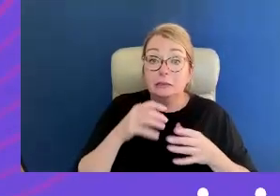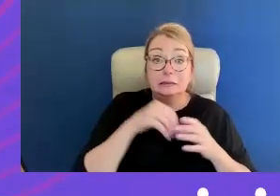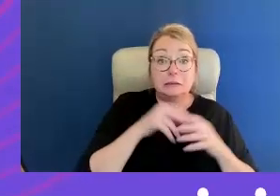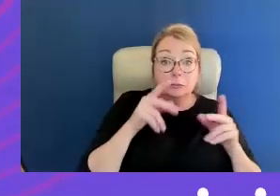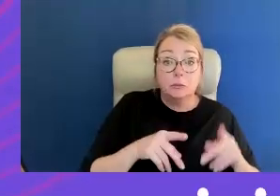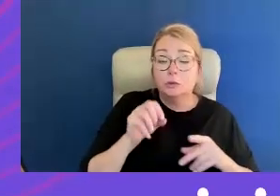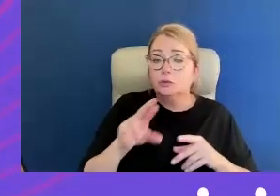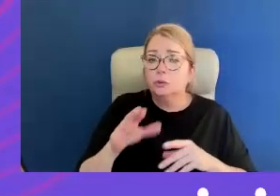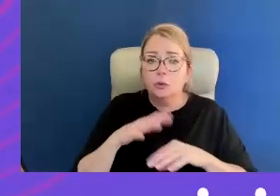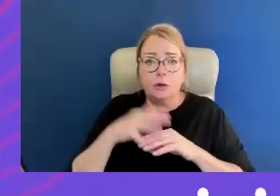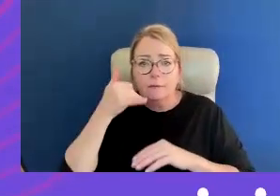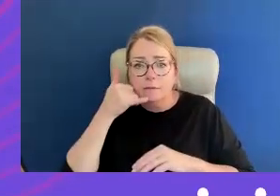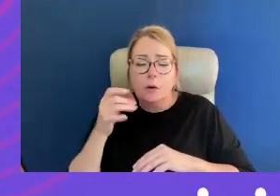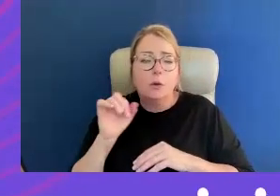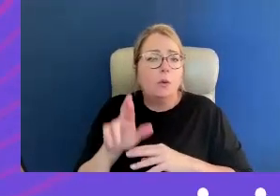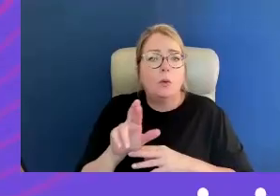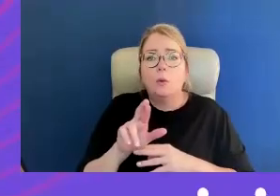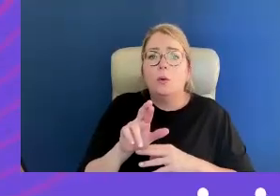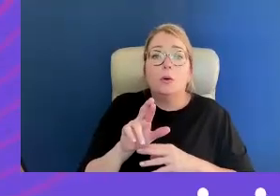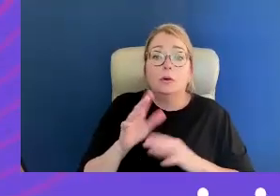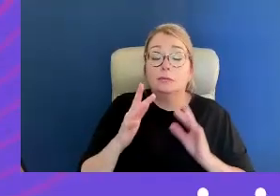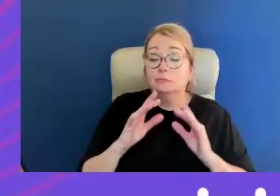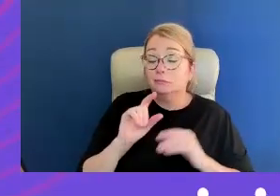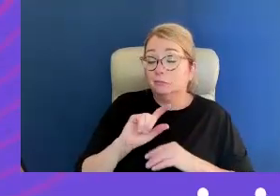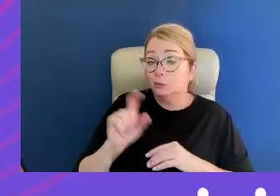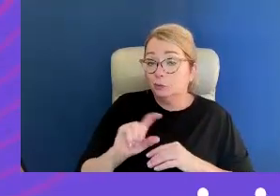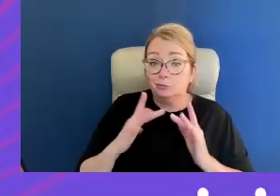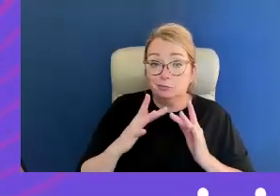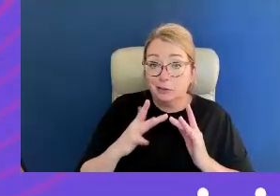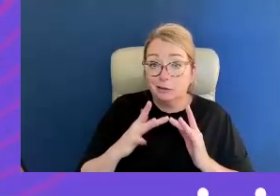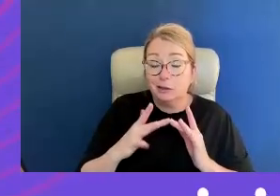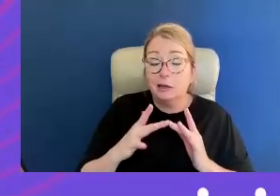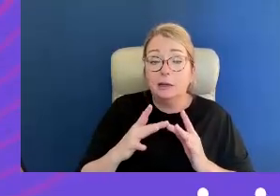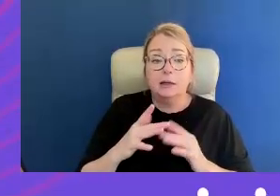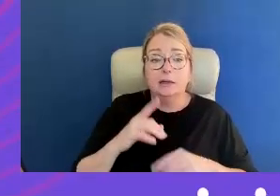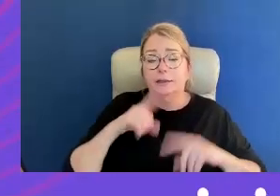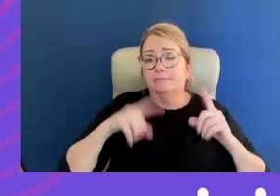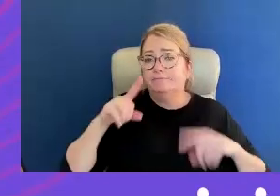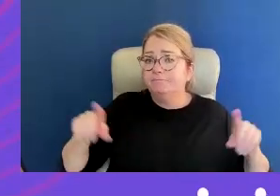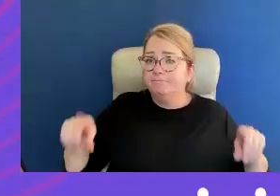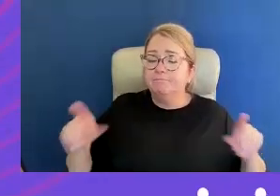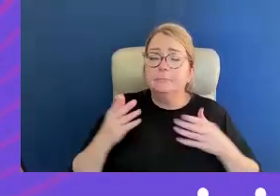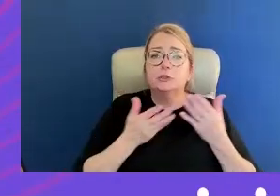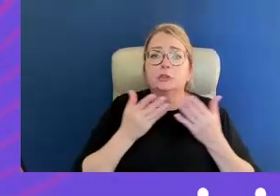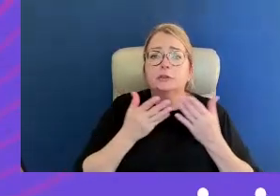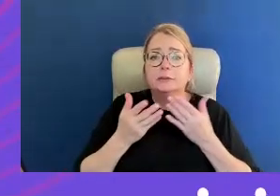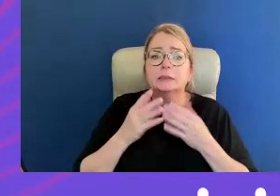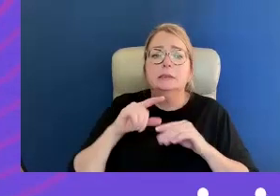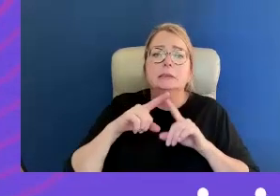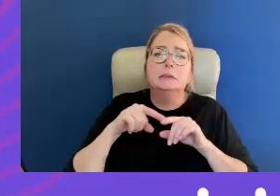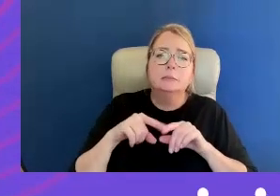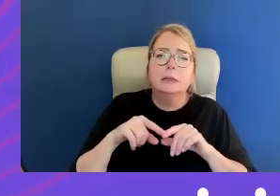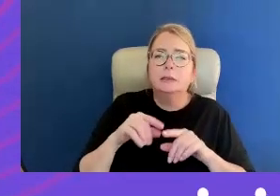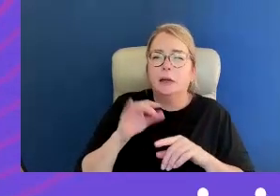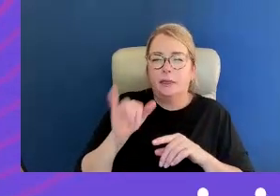you can do it over the phone, or even online. So they offer a range of services. Of course, it's going to depend on the individual